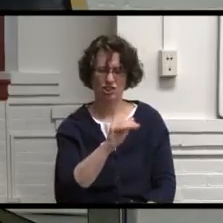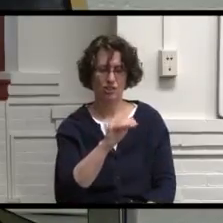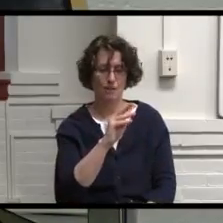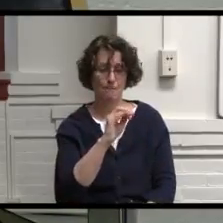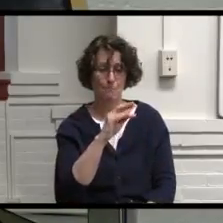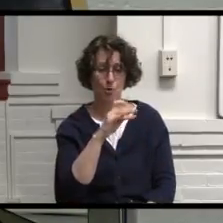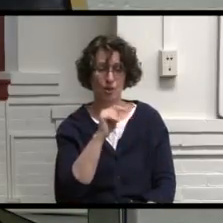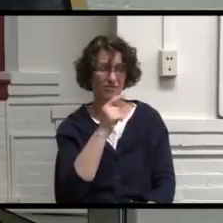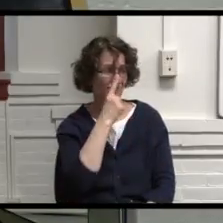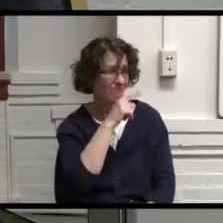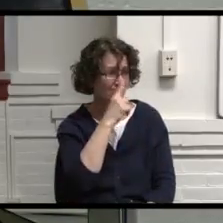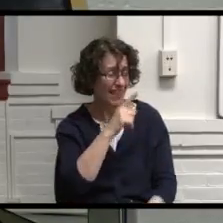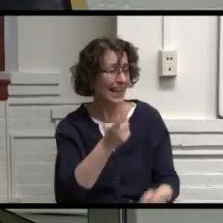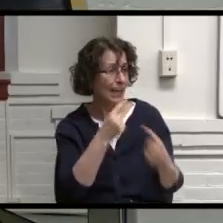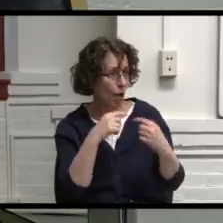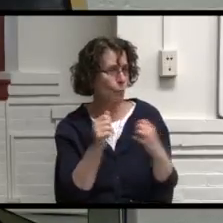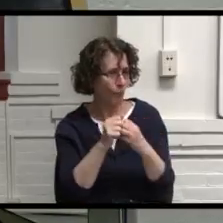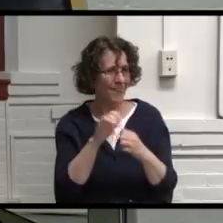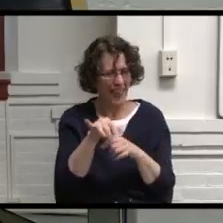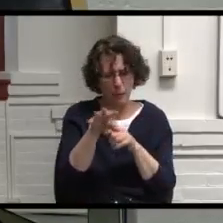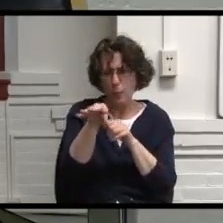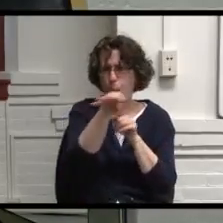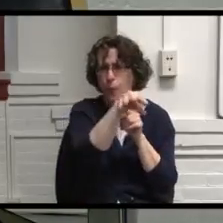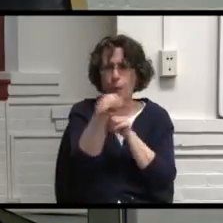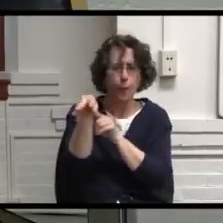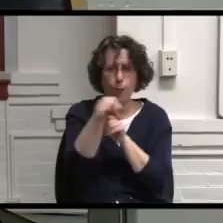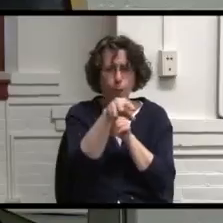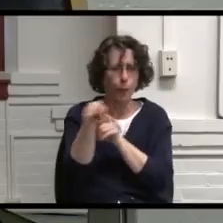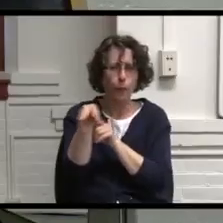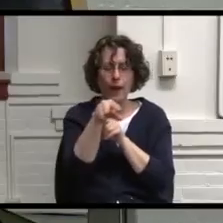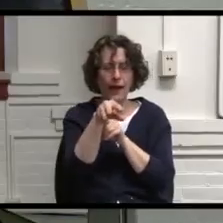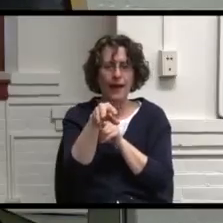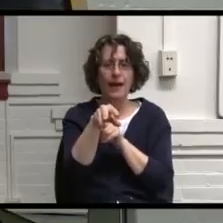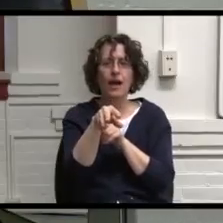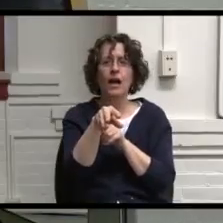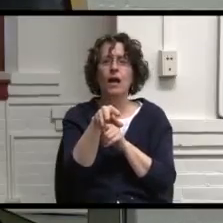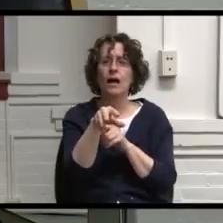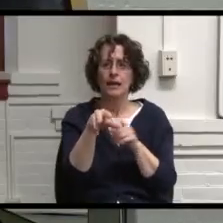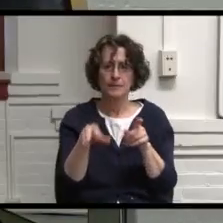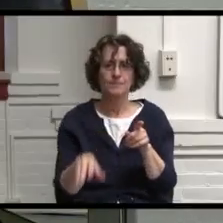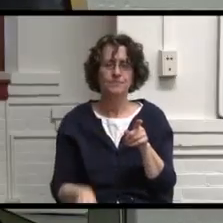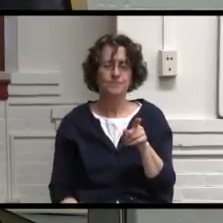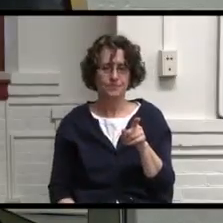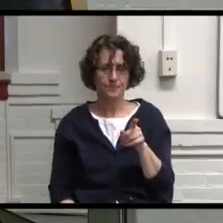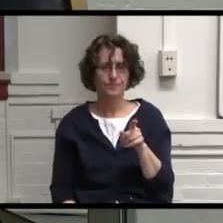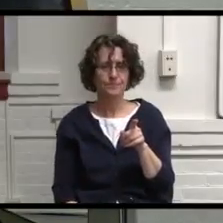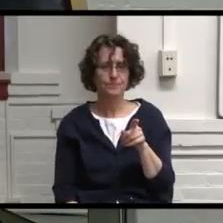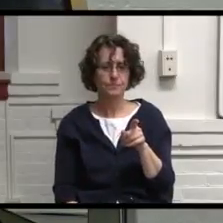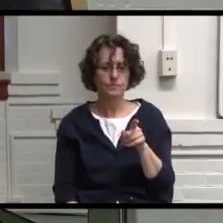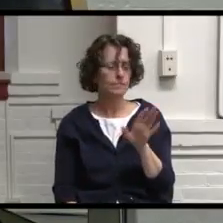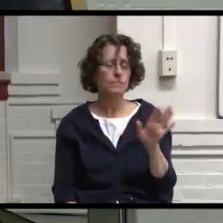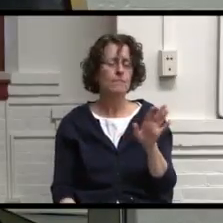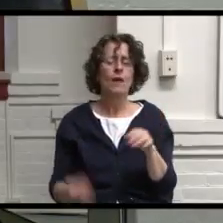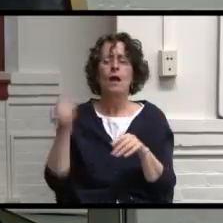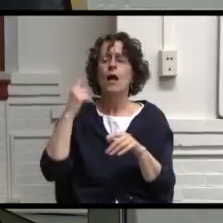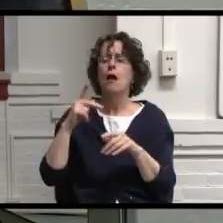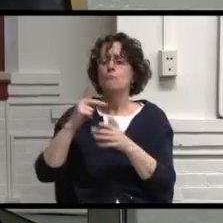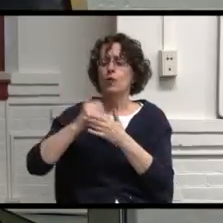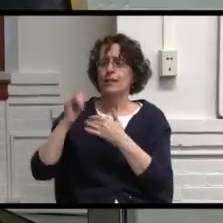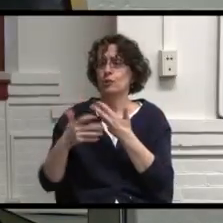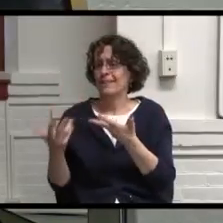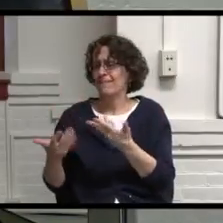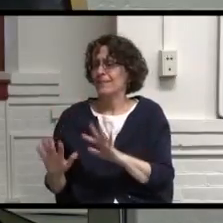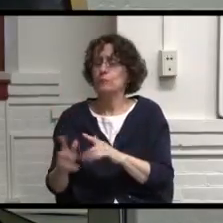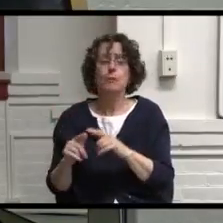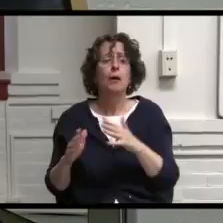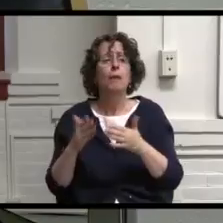handy little tool down. Again, this probably not till the project the project will be done, but then it probably won't be until